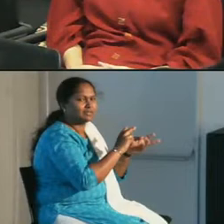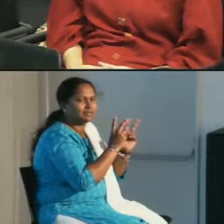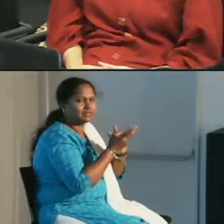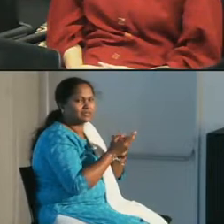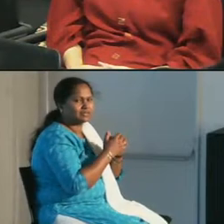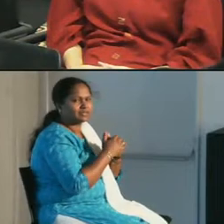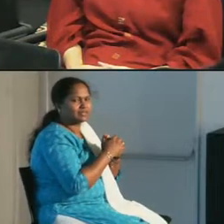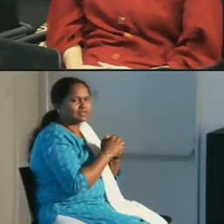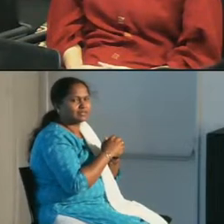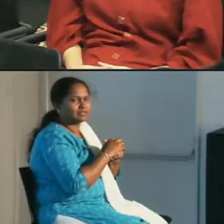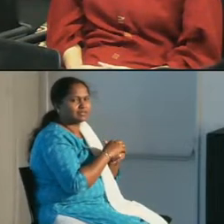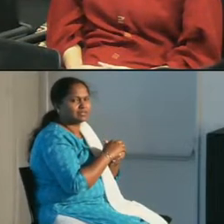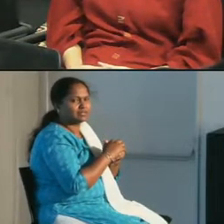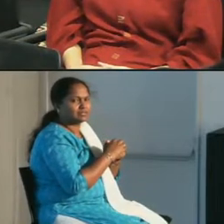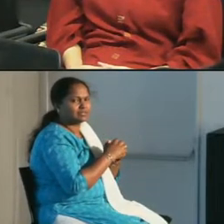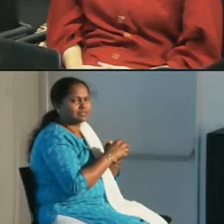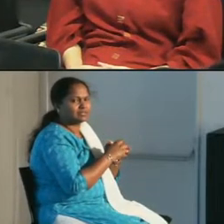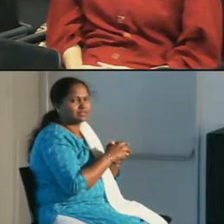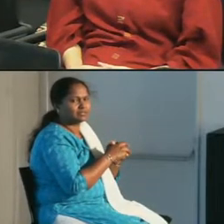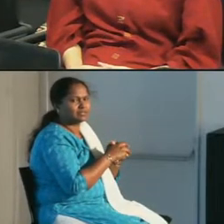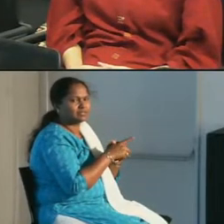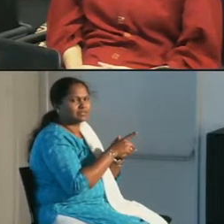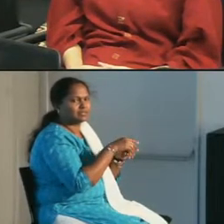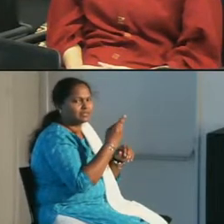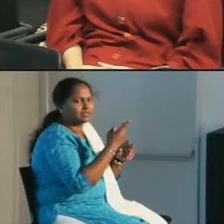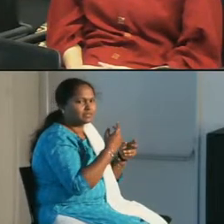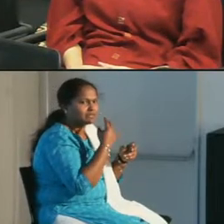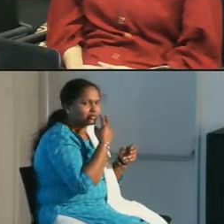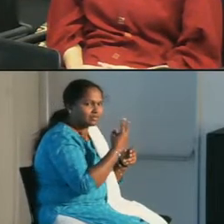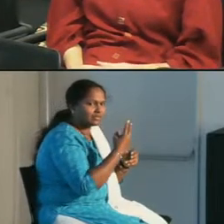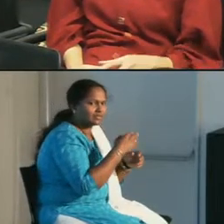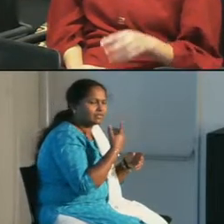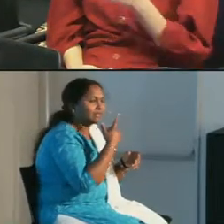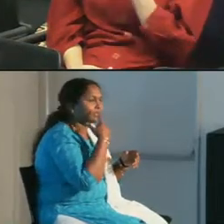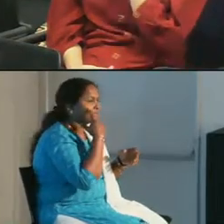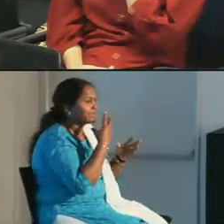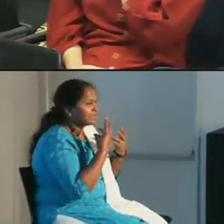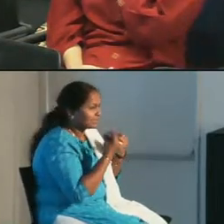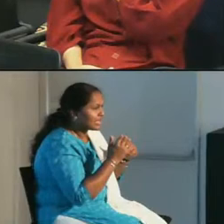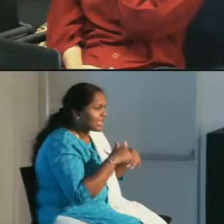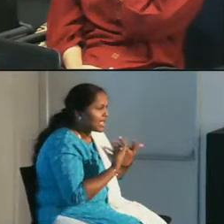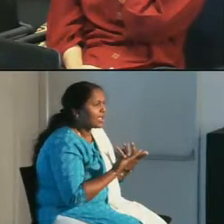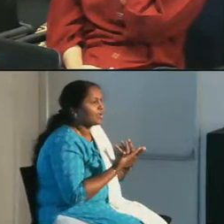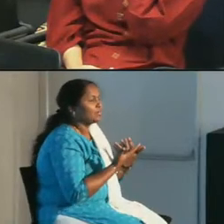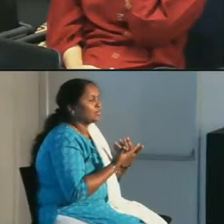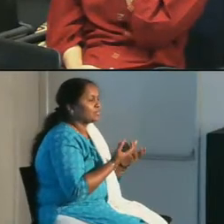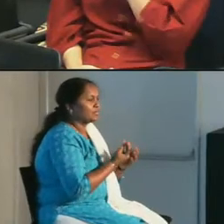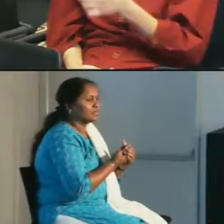how would that space transform to, how would healing